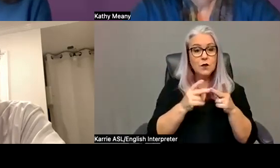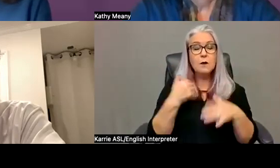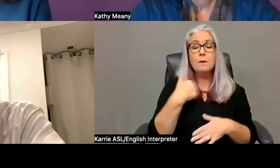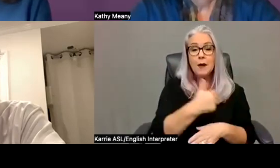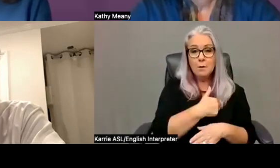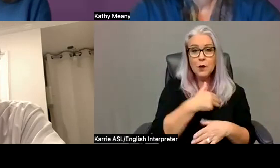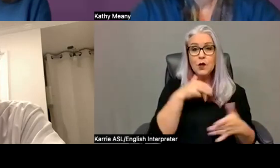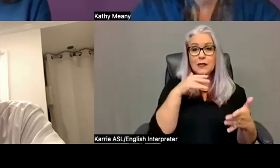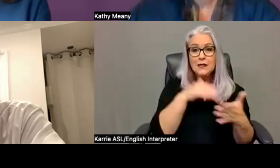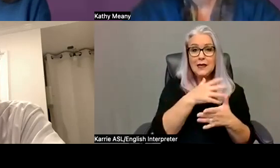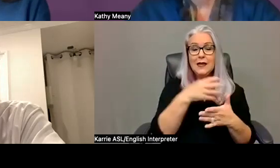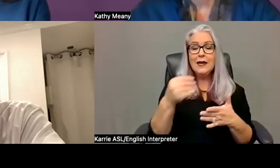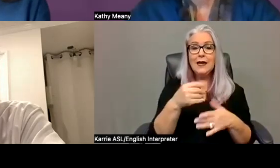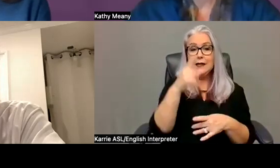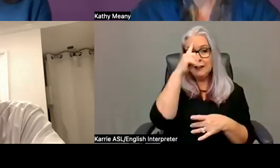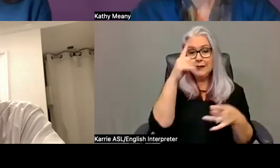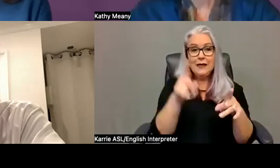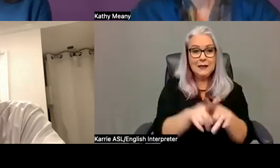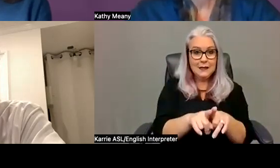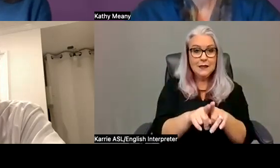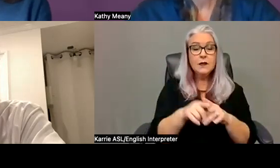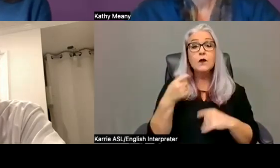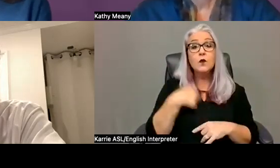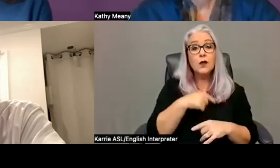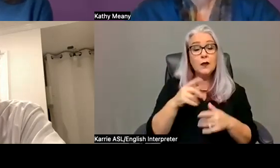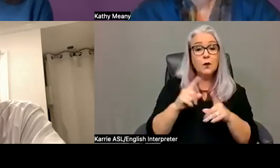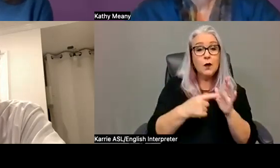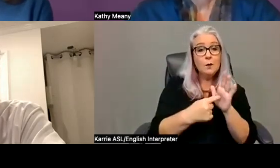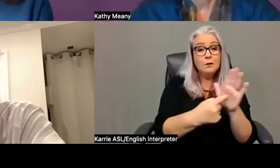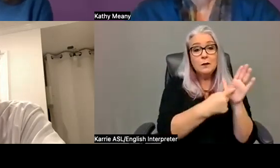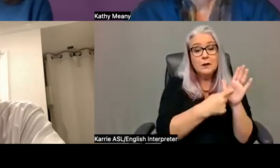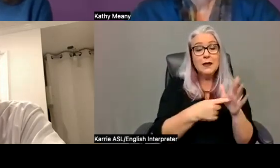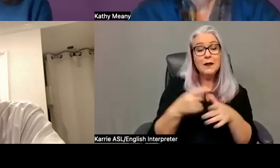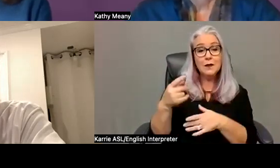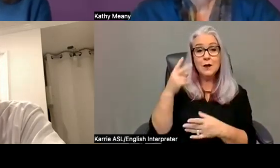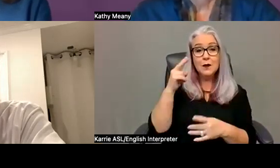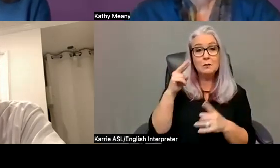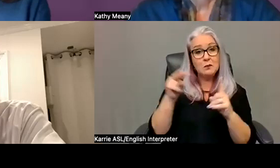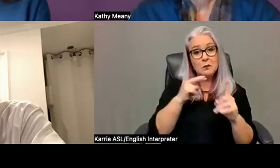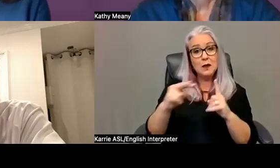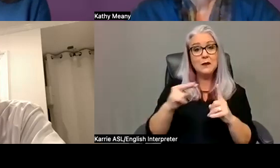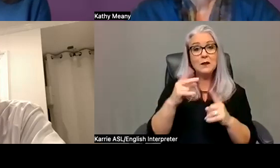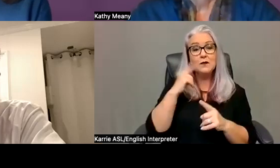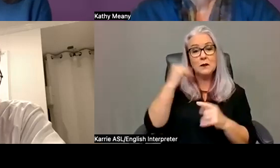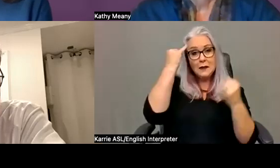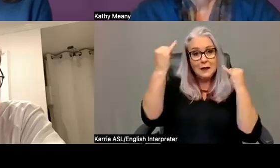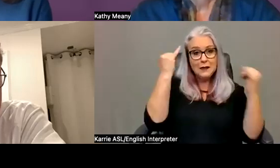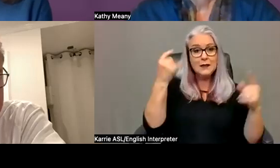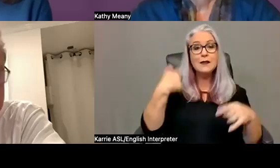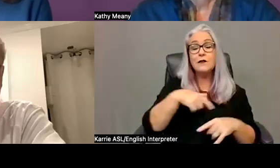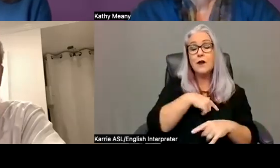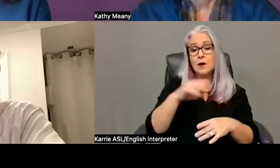consensus. Our positions represent the views of our members. So in that sense, we are political, but